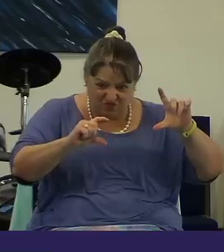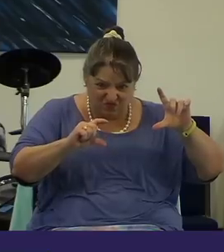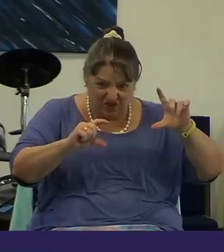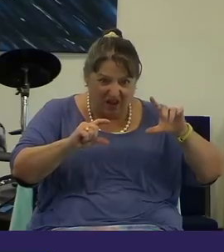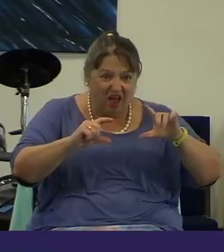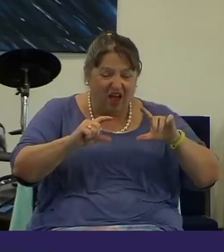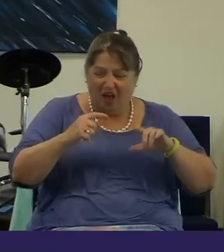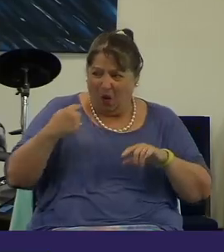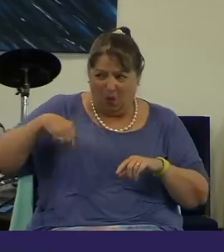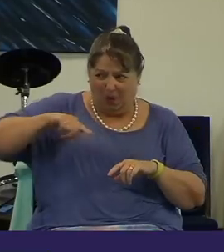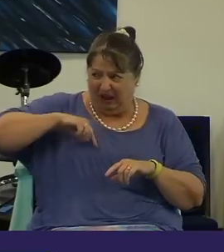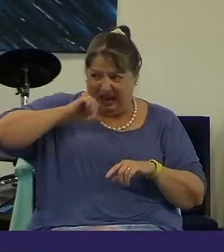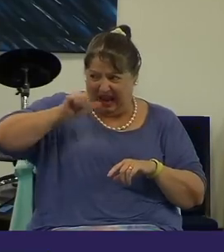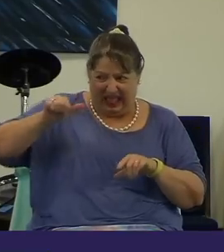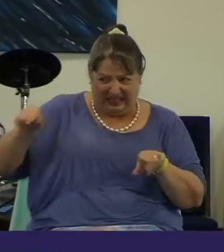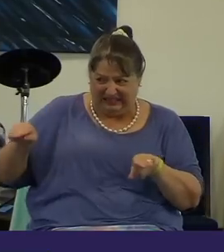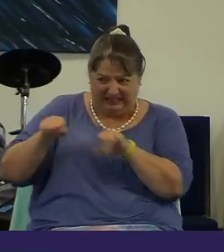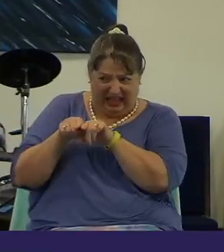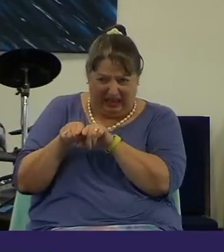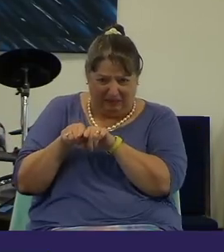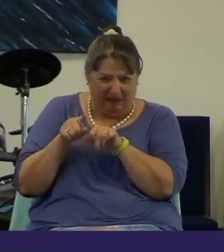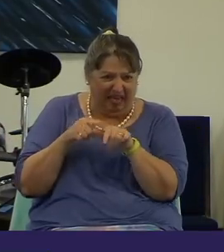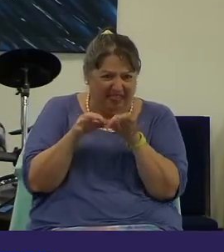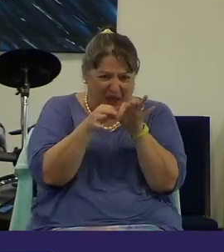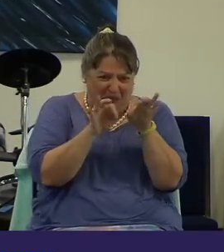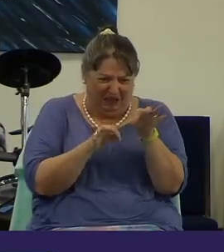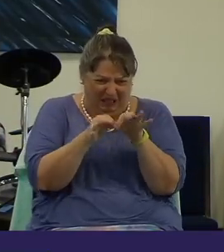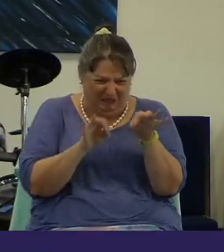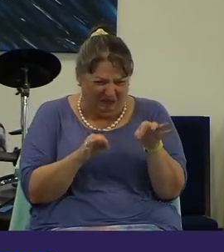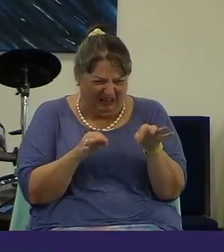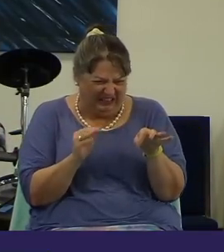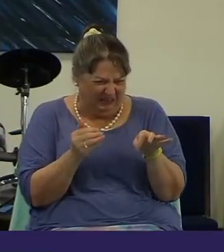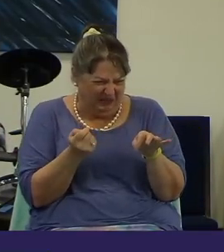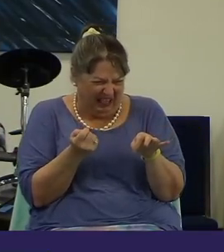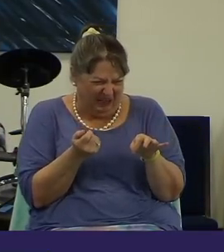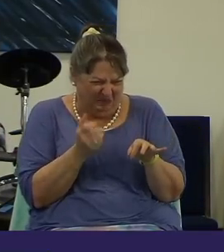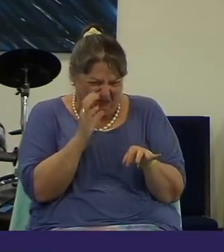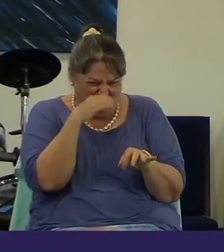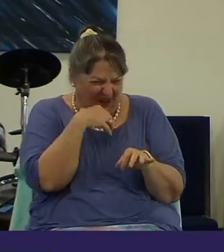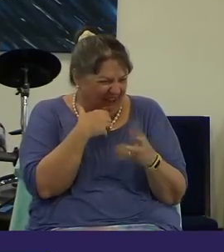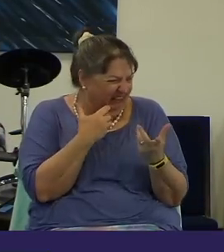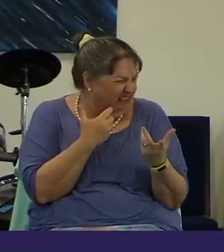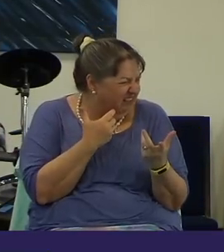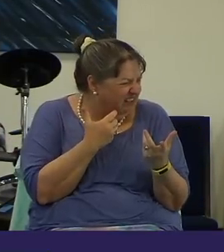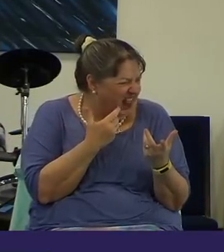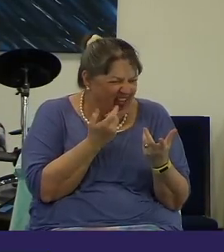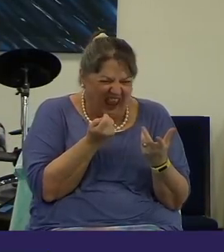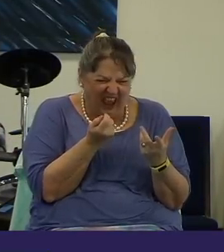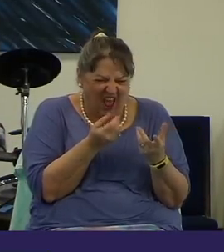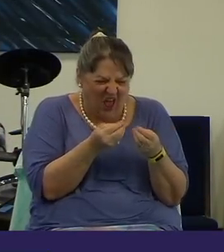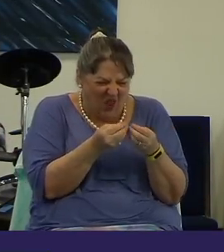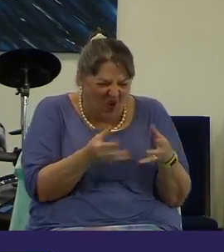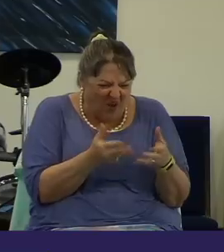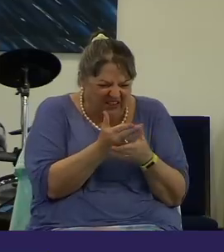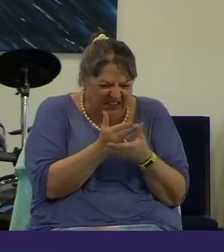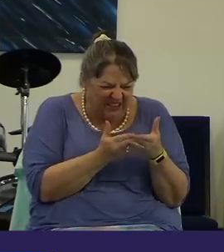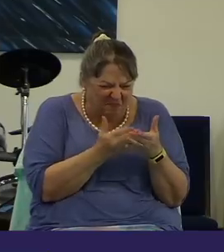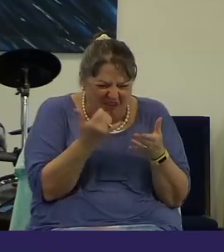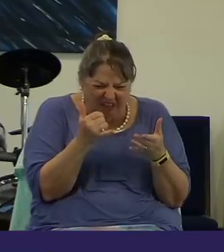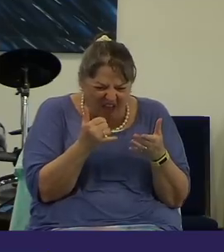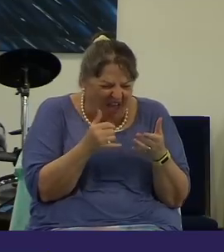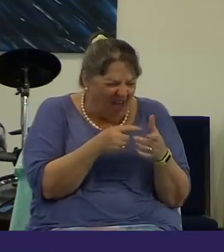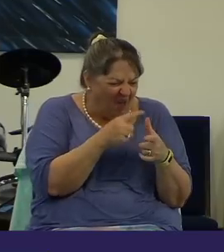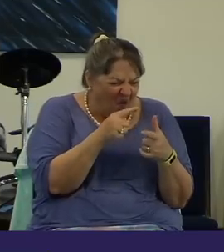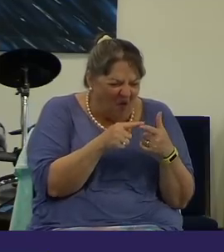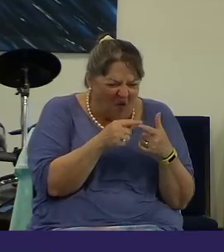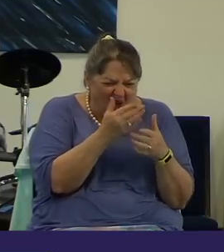But then when we peeled them, we got funny things sometimes, didn't we? Where we got little, we lost some of the yolk